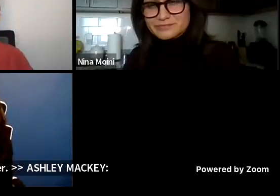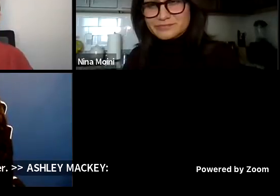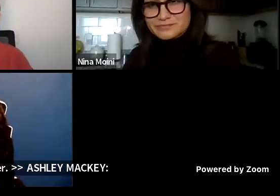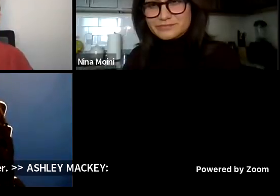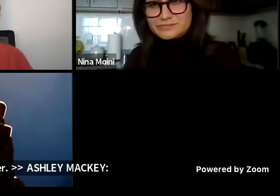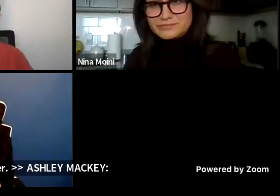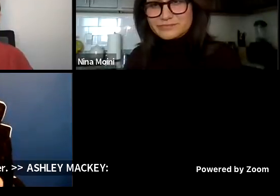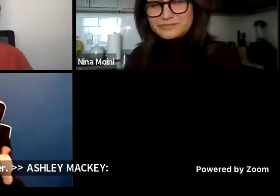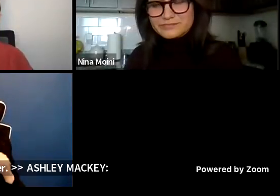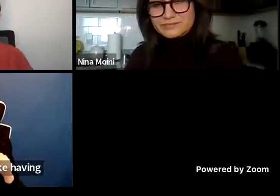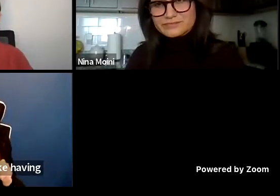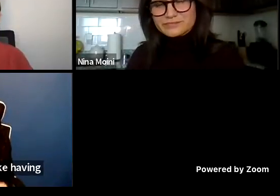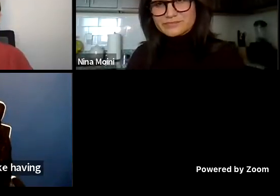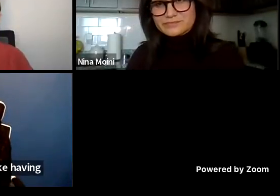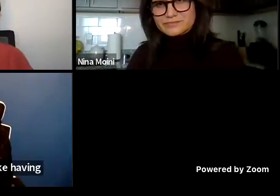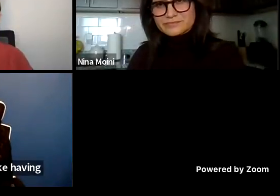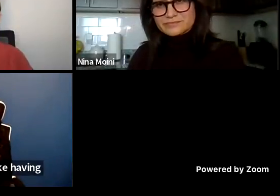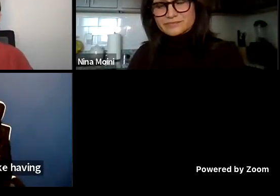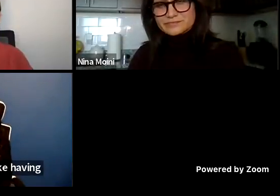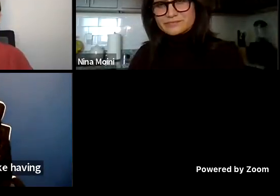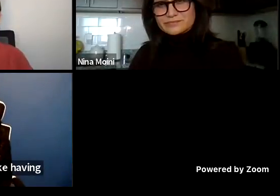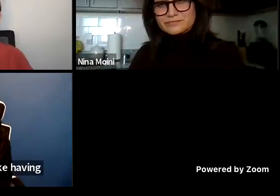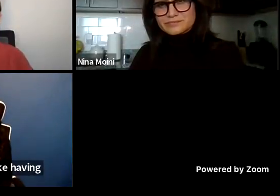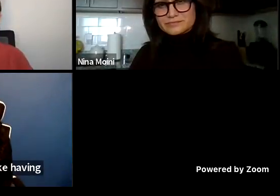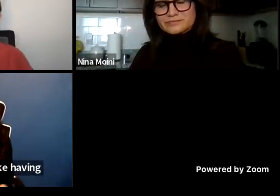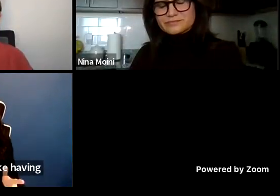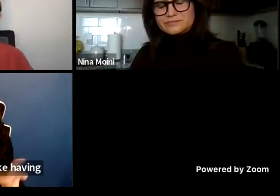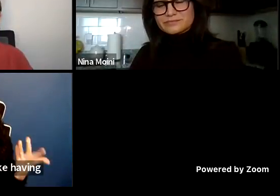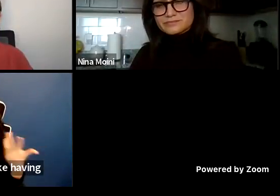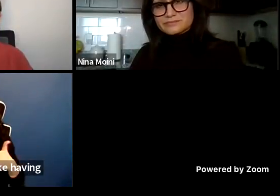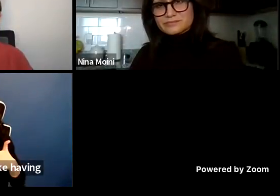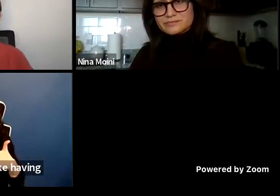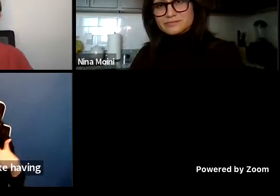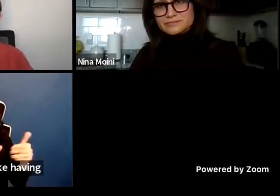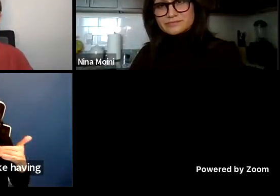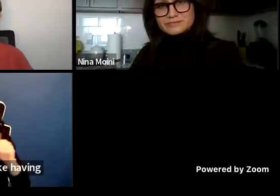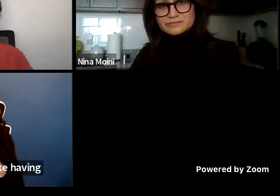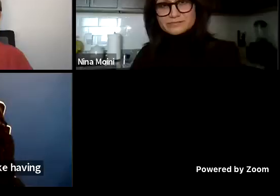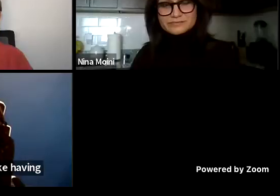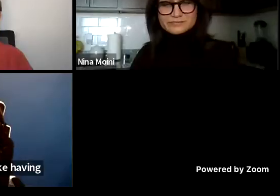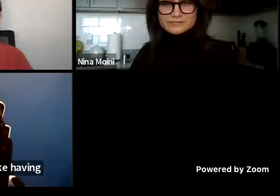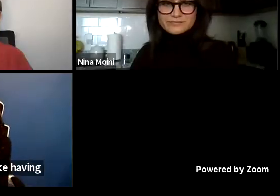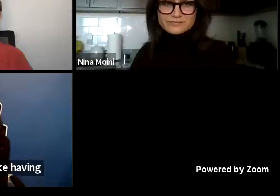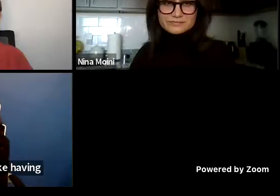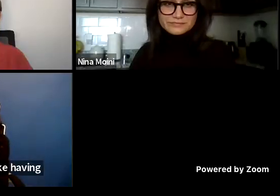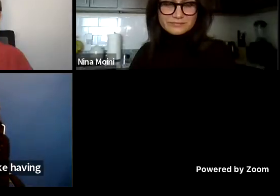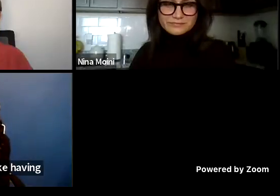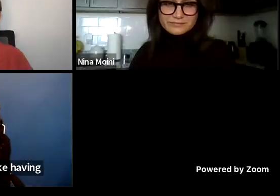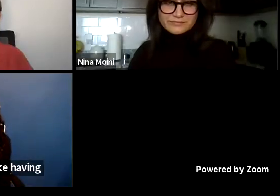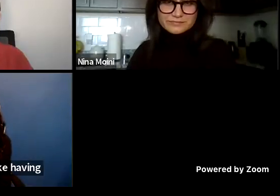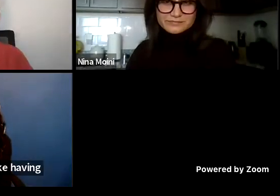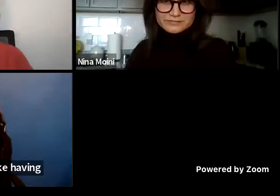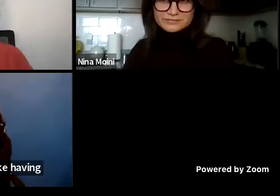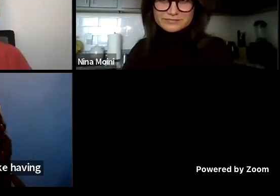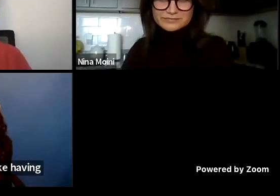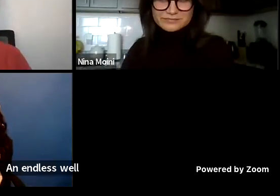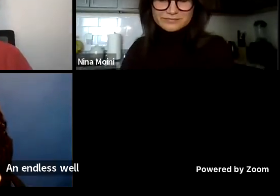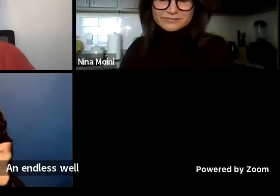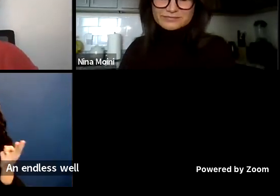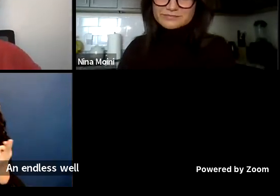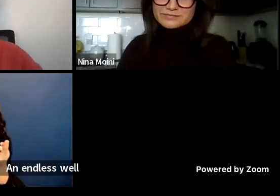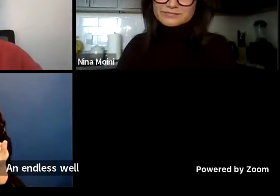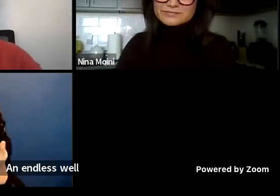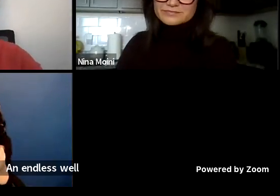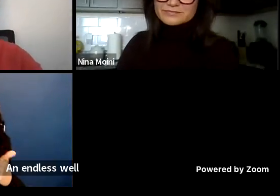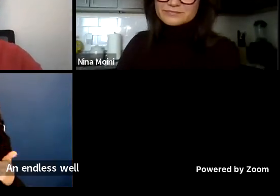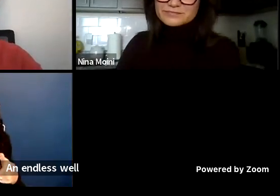how do I say? It's just having a community, an endless well of resources, whether it's